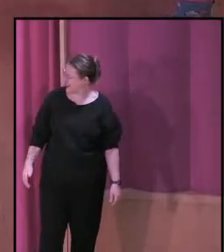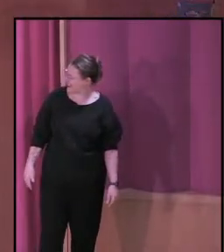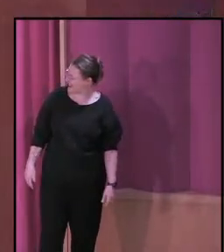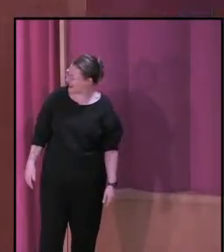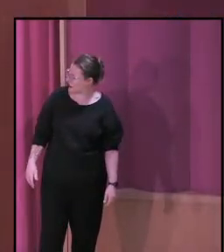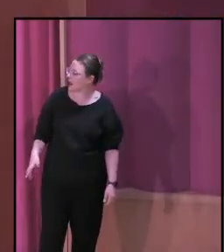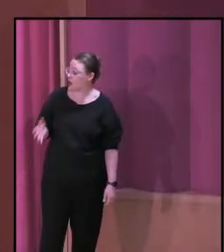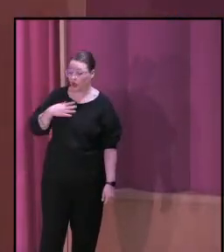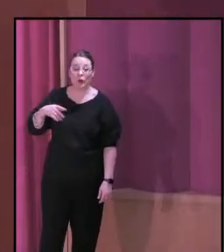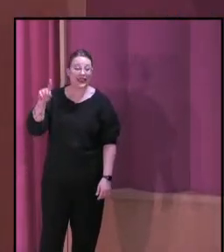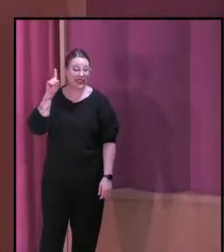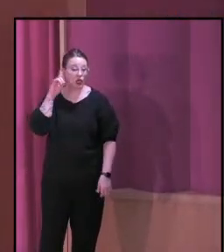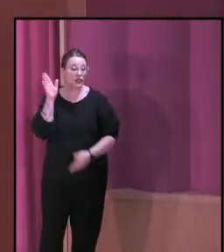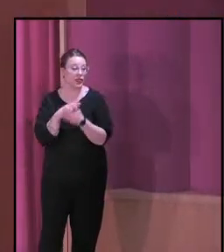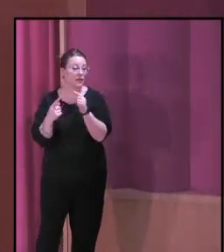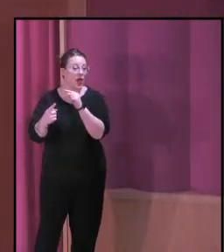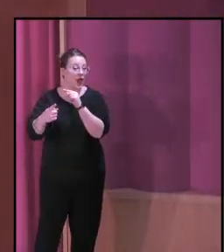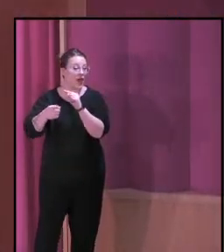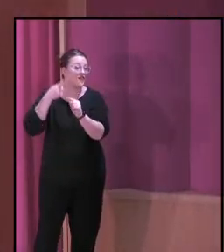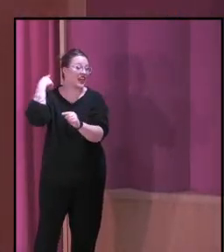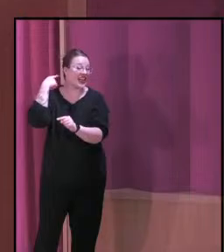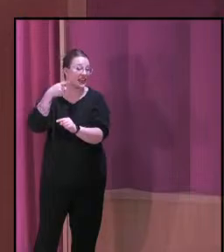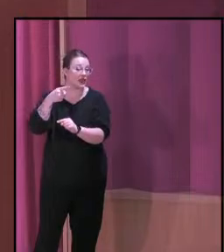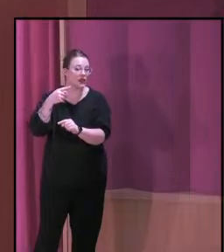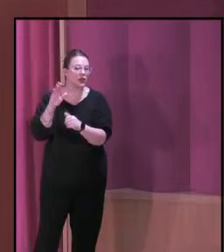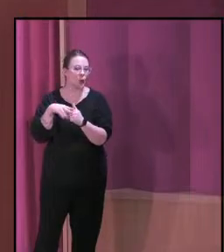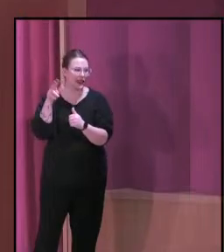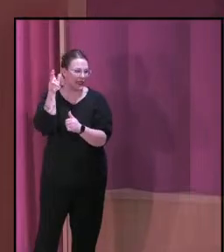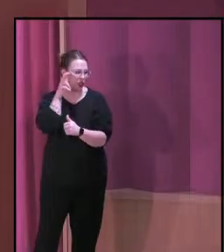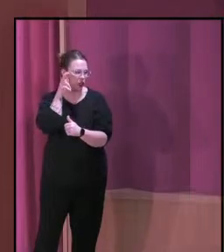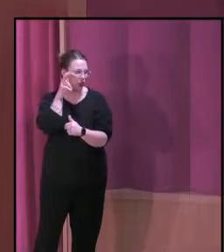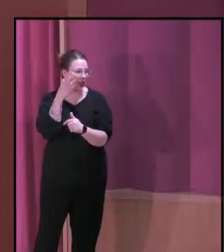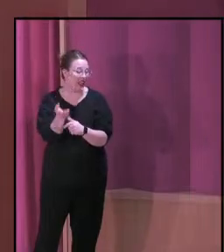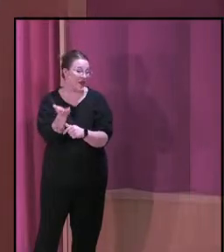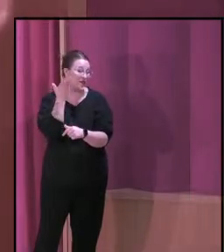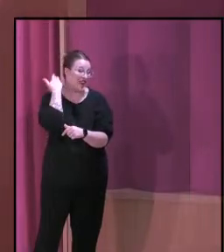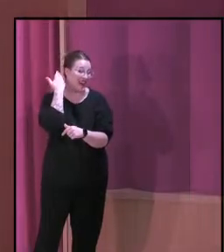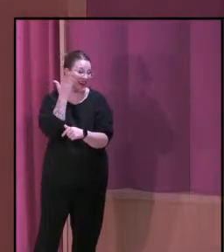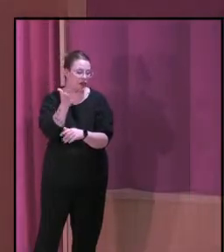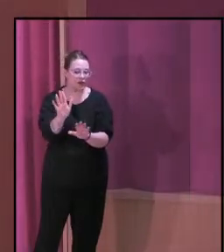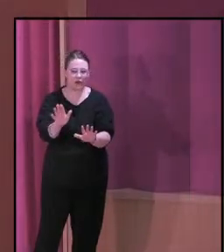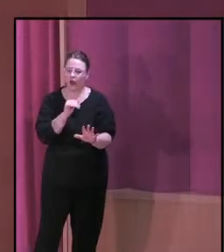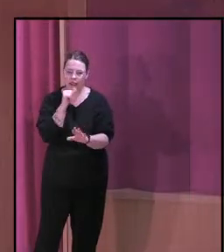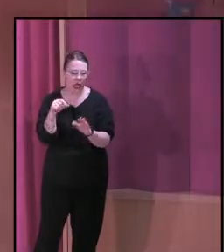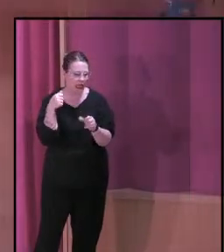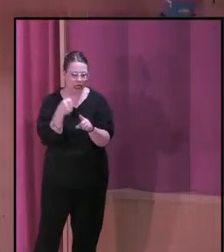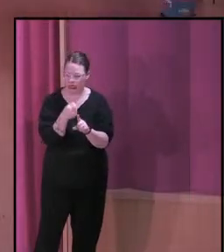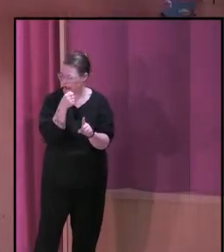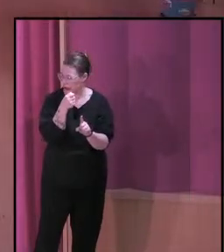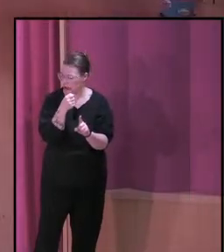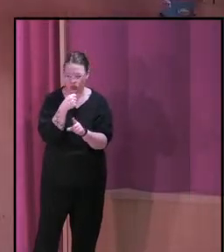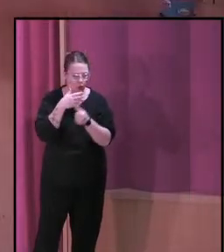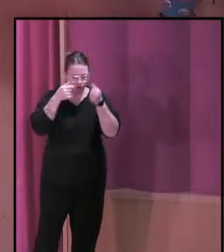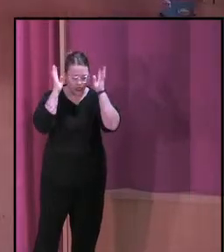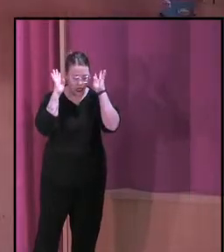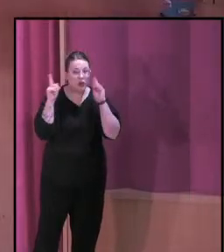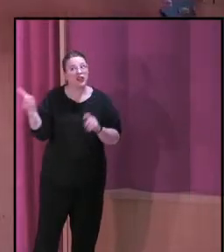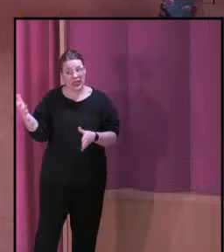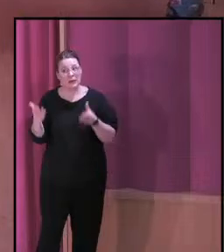hear some sound as the yo-yo goes past your ear. I'm not going to hit you, so don't freak out. Miko might freak